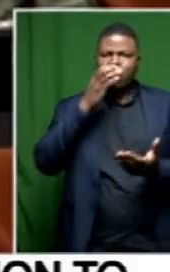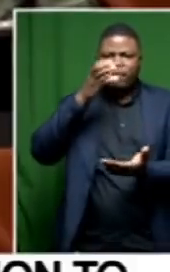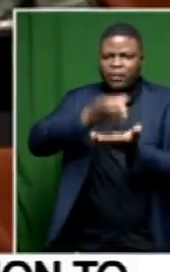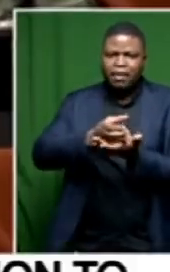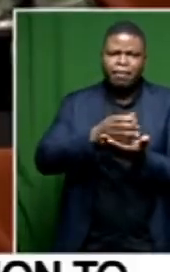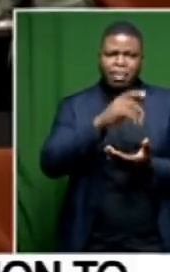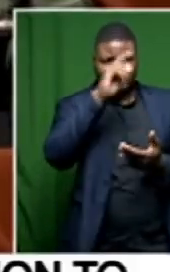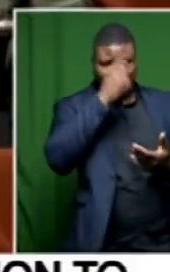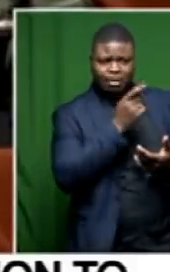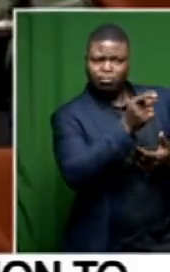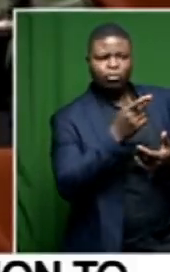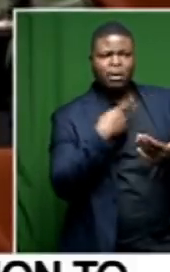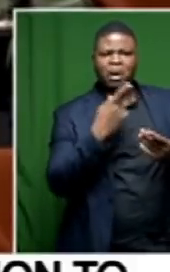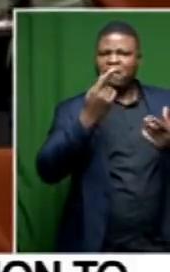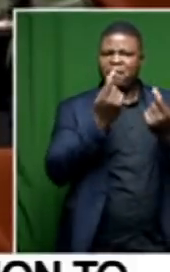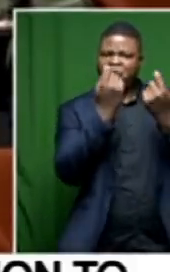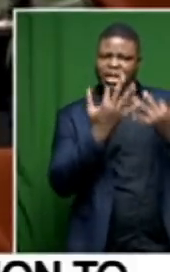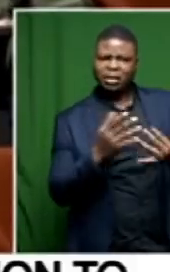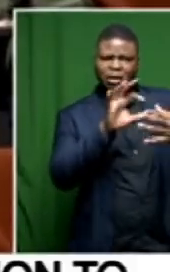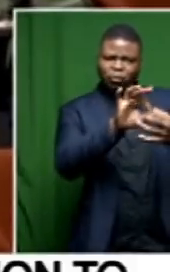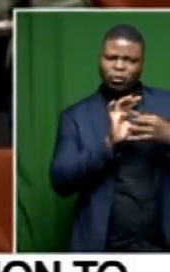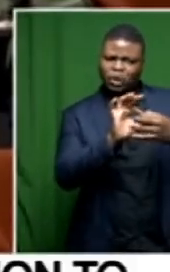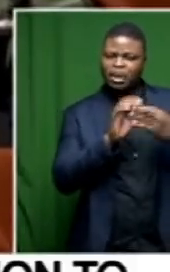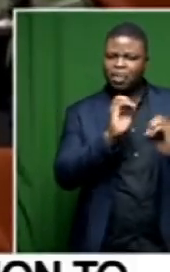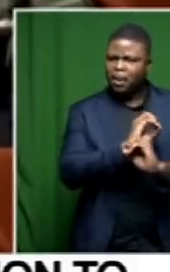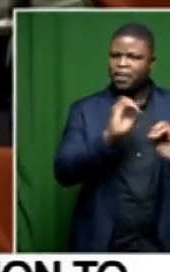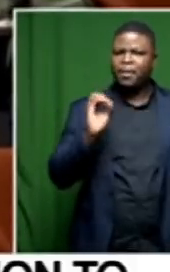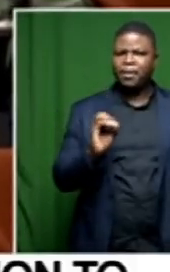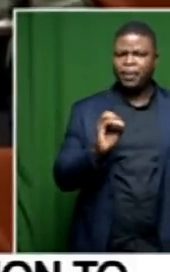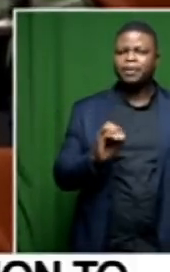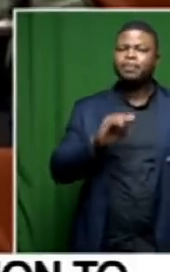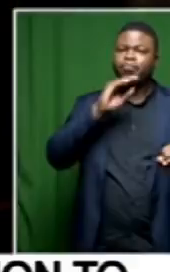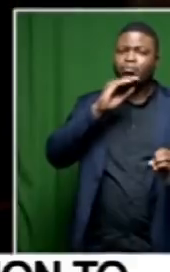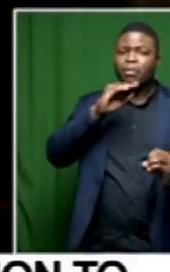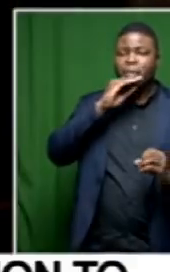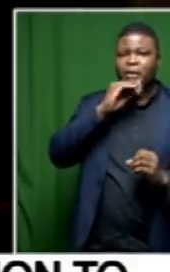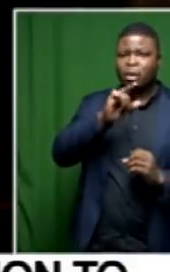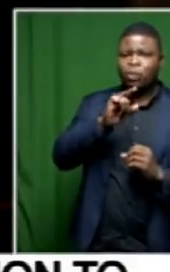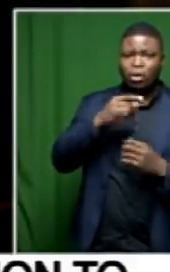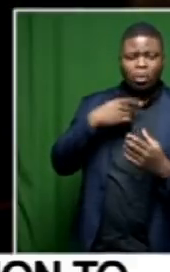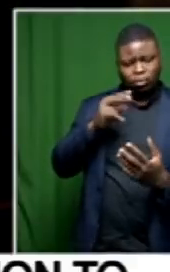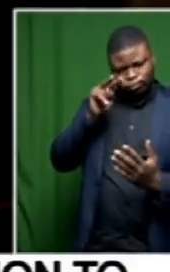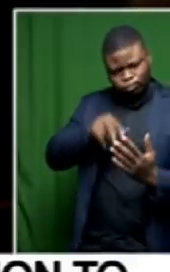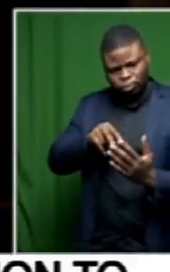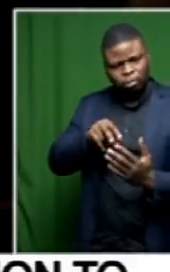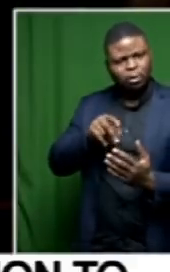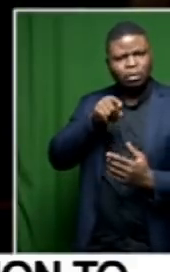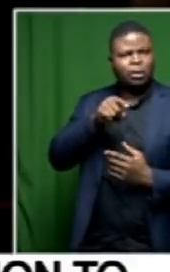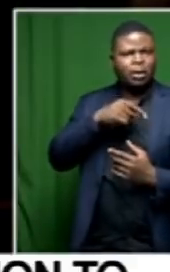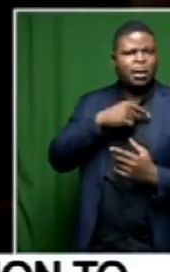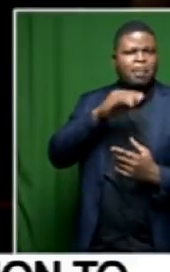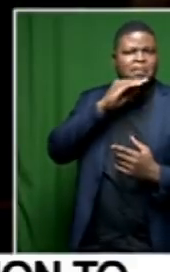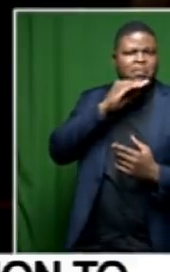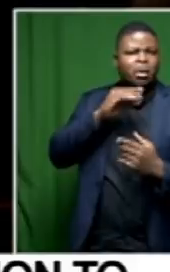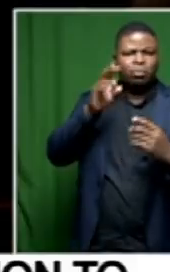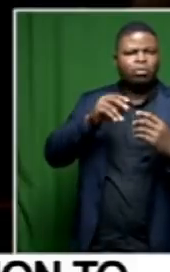two. That convinced us that there is no breach on his side. That